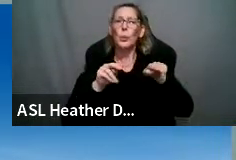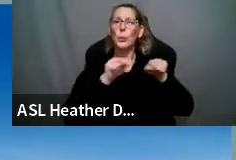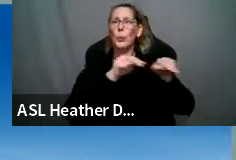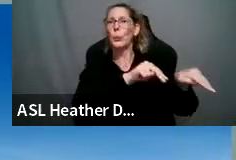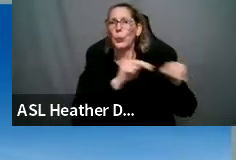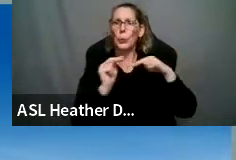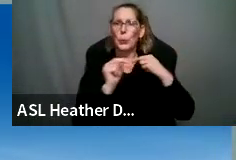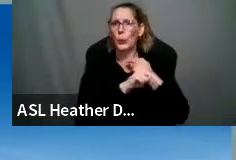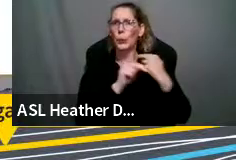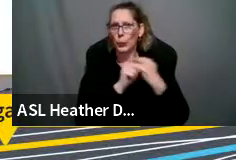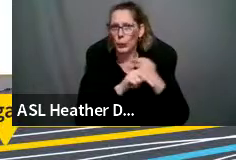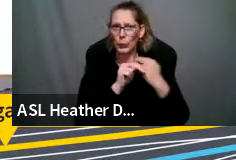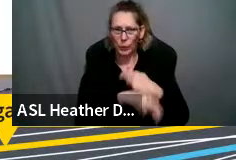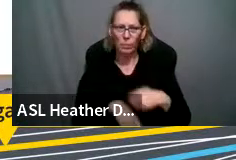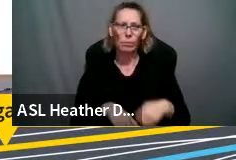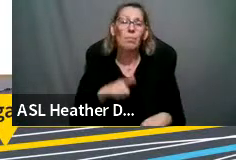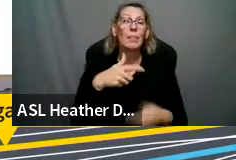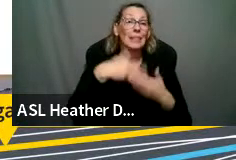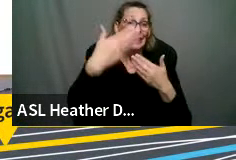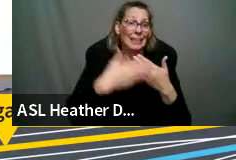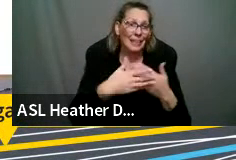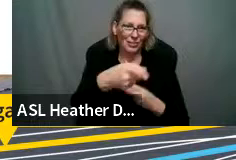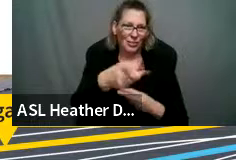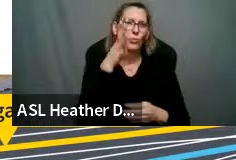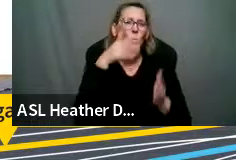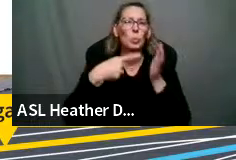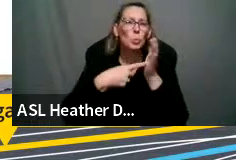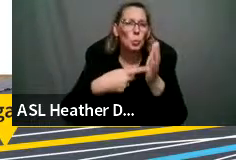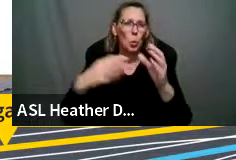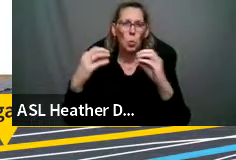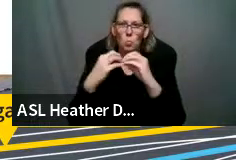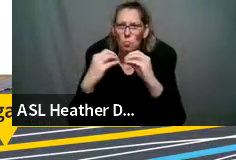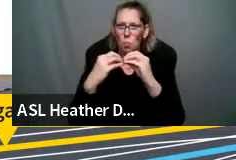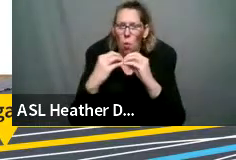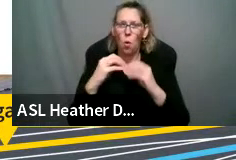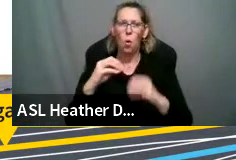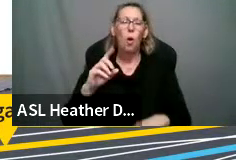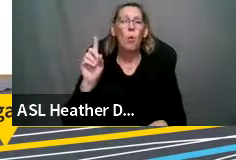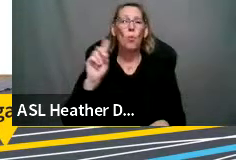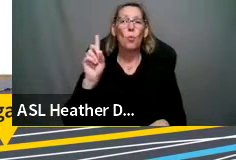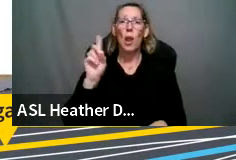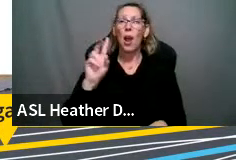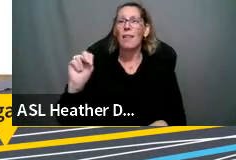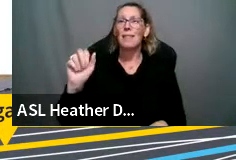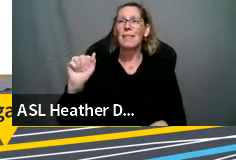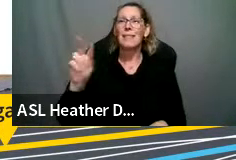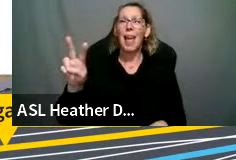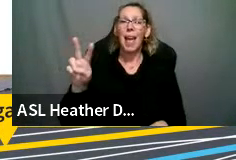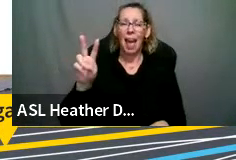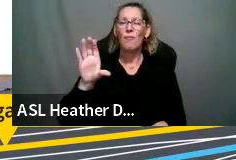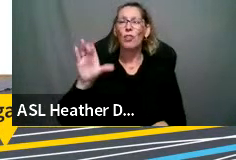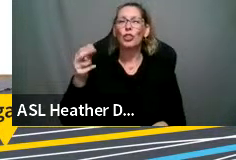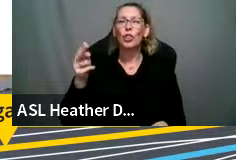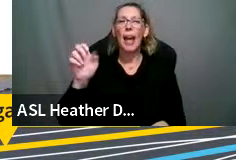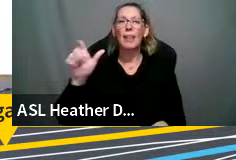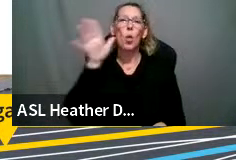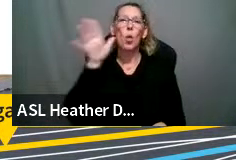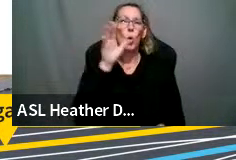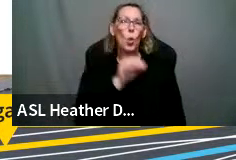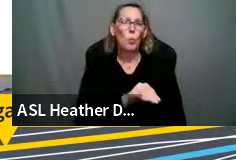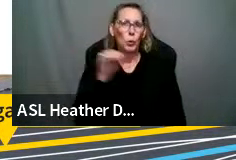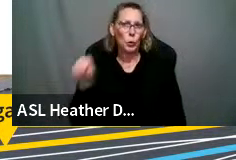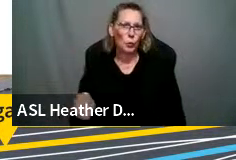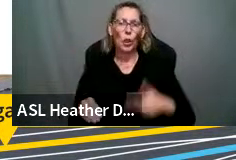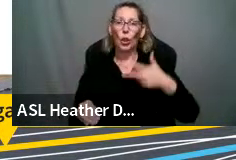If we go to the next slide, I can show you a little bit more about the relocation of some of the navigation channels. So there are 3